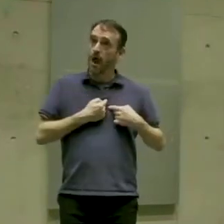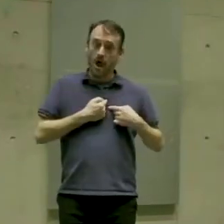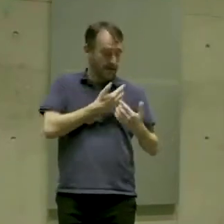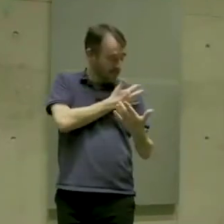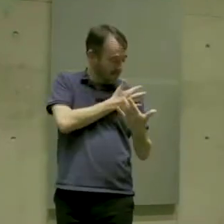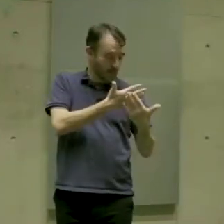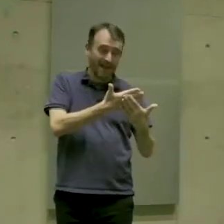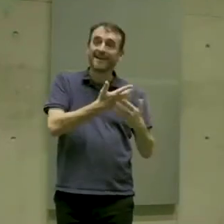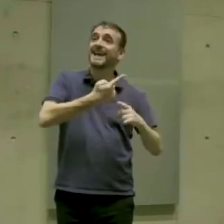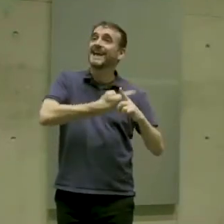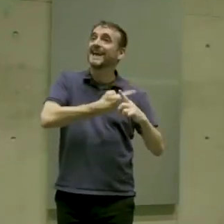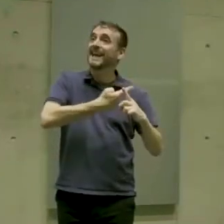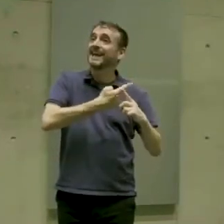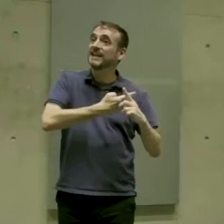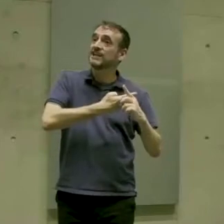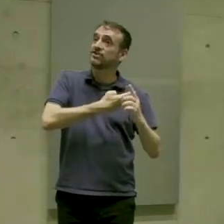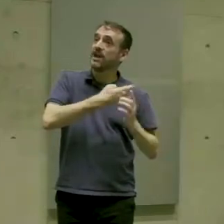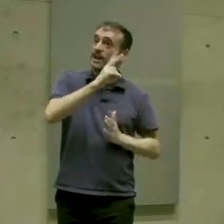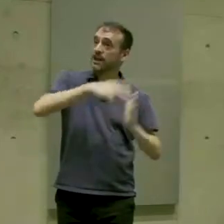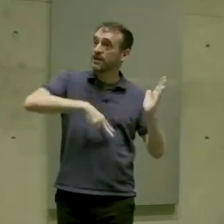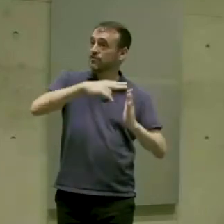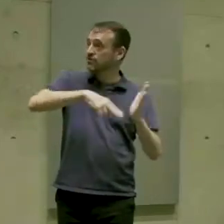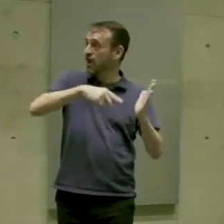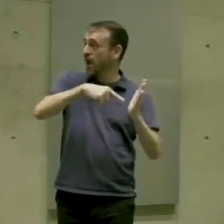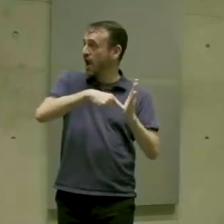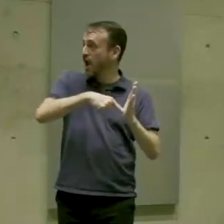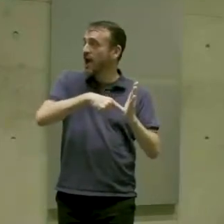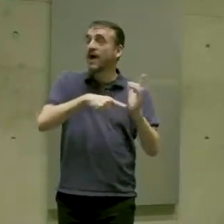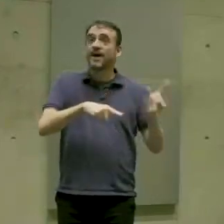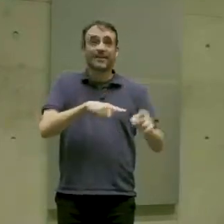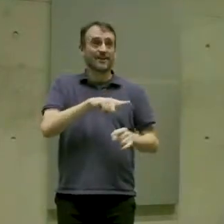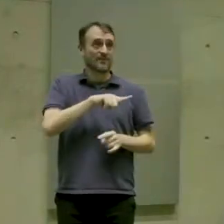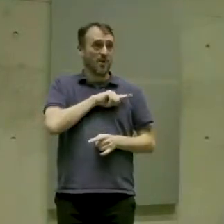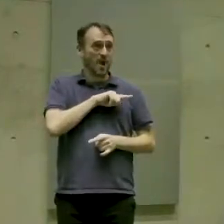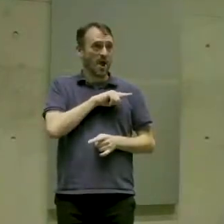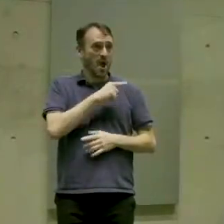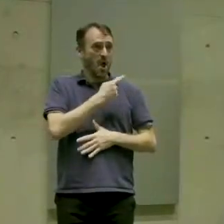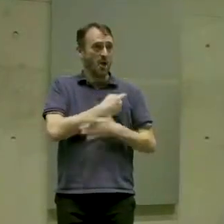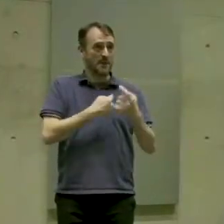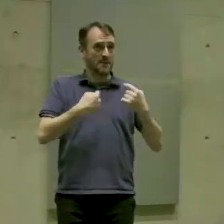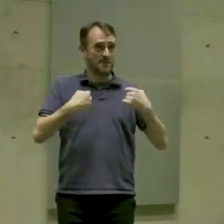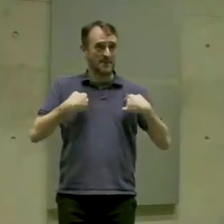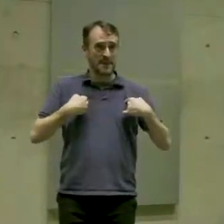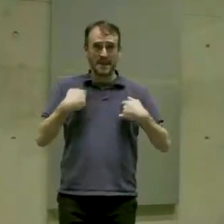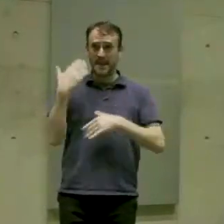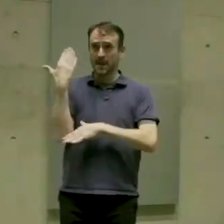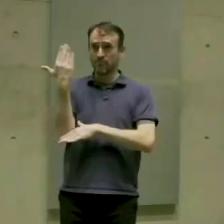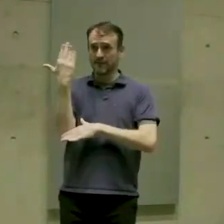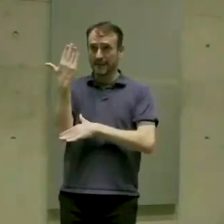literature, which might be why I'm the only person who's brought a sheaf of paper, repping the sheaf of paper.